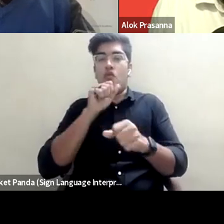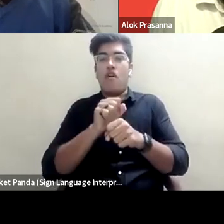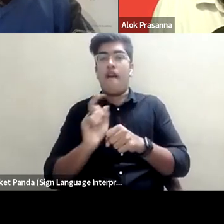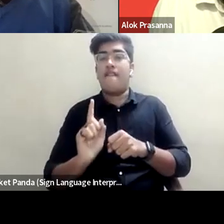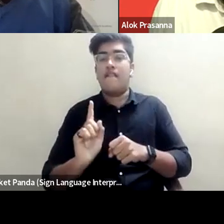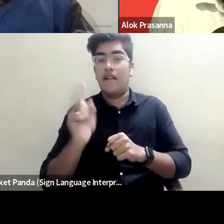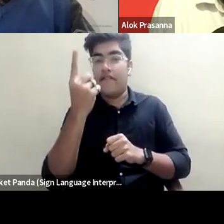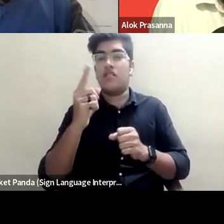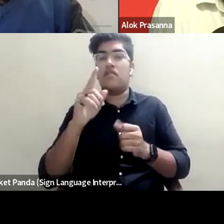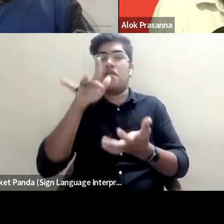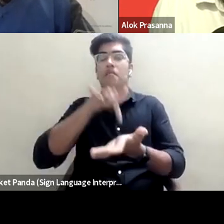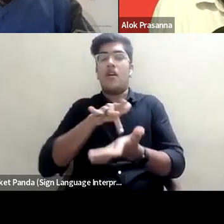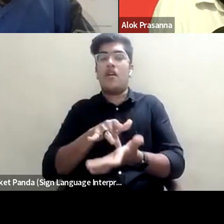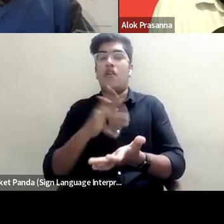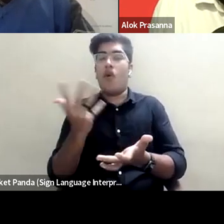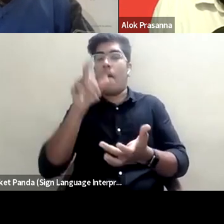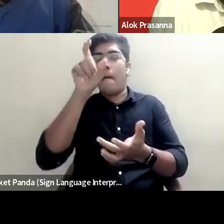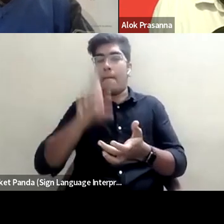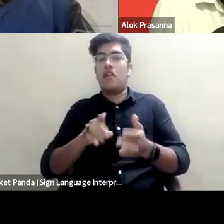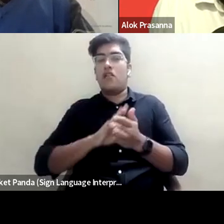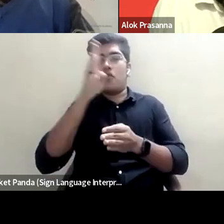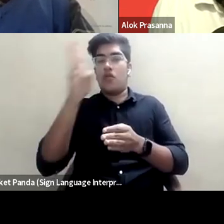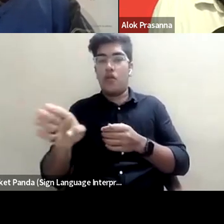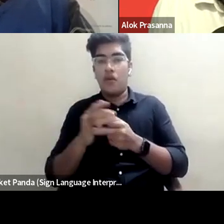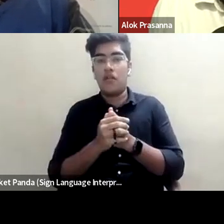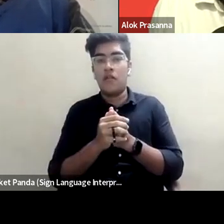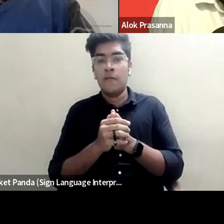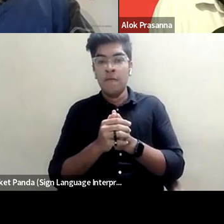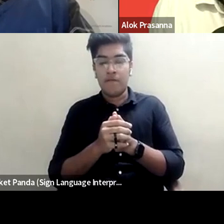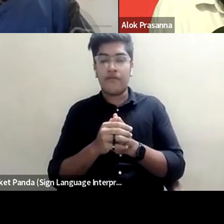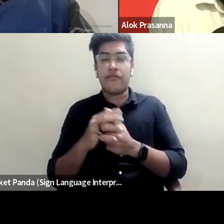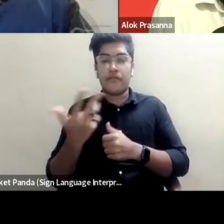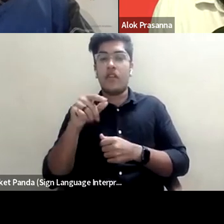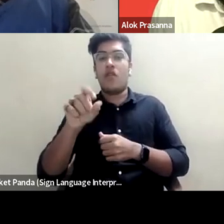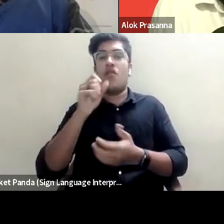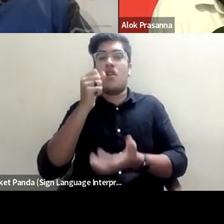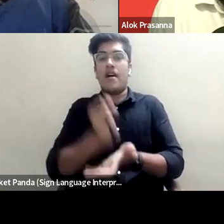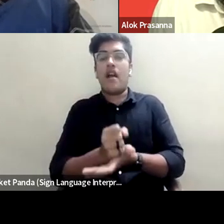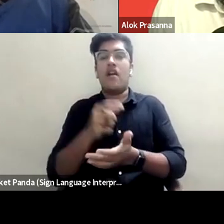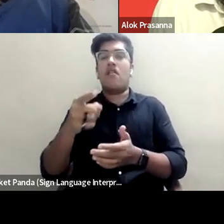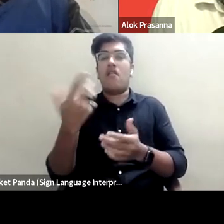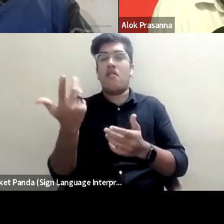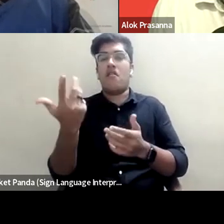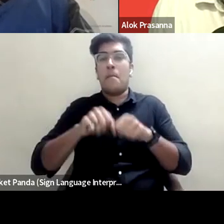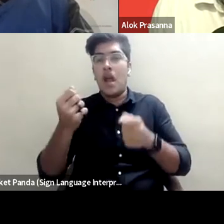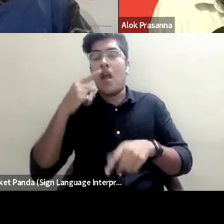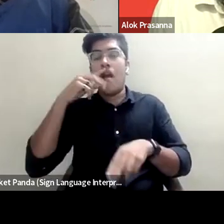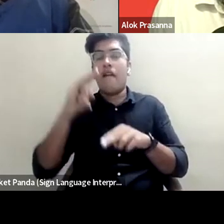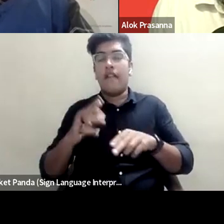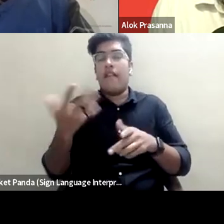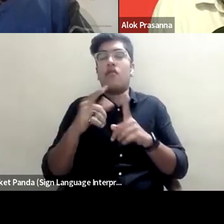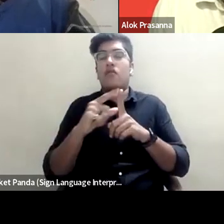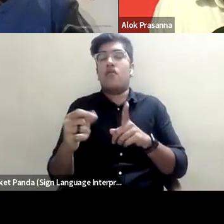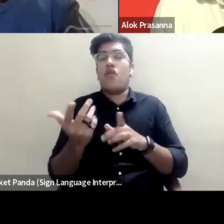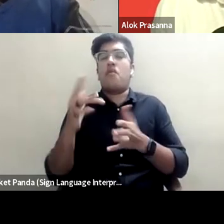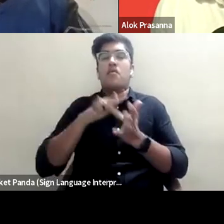position, first place where a person will go where the right is infringed or violated. And in coming back in